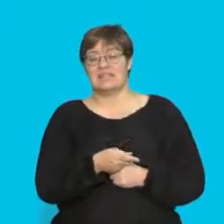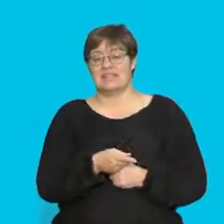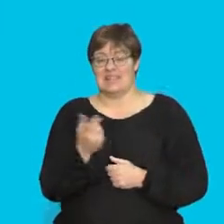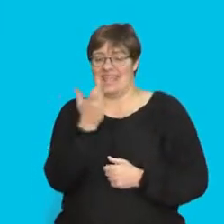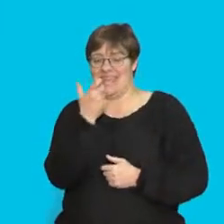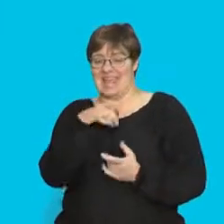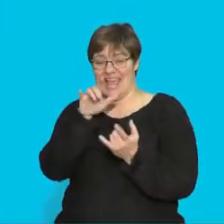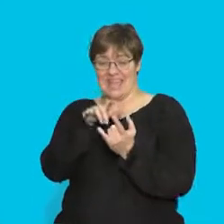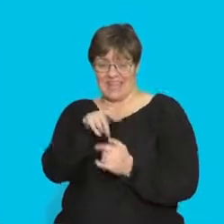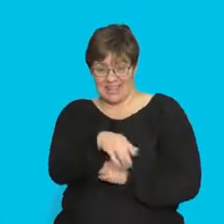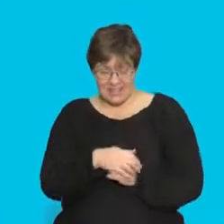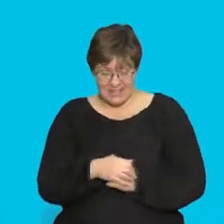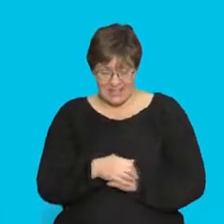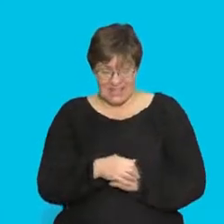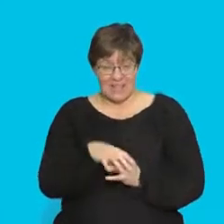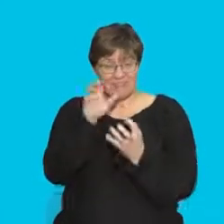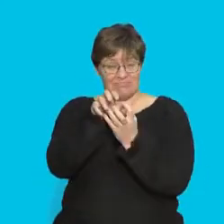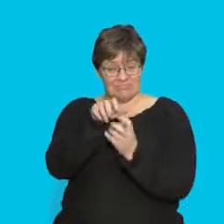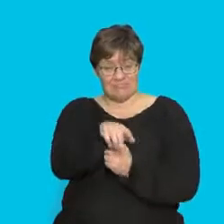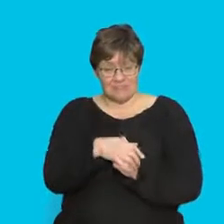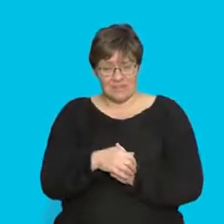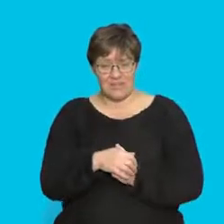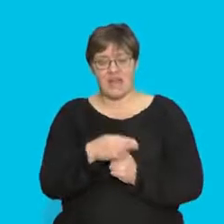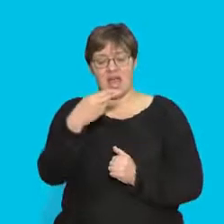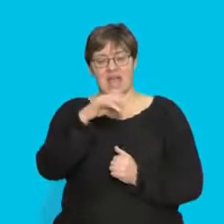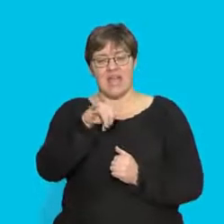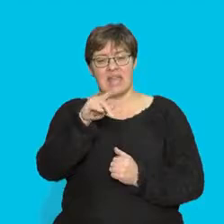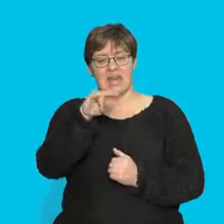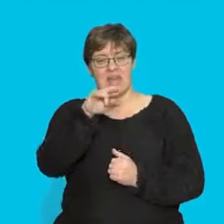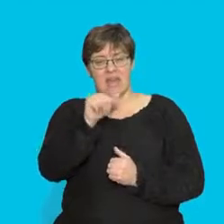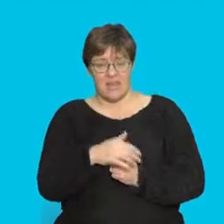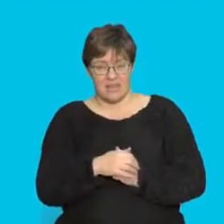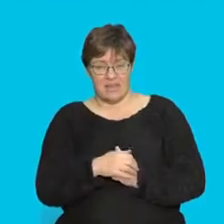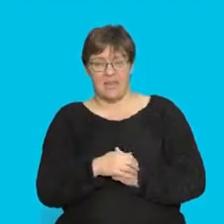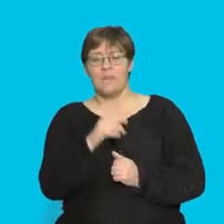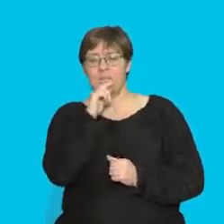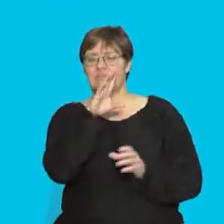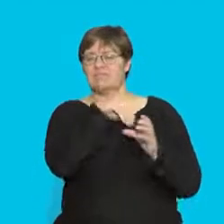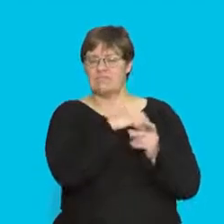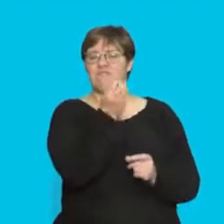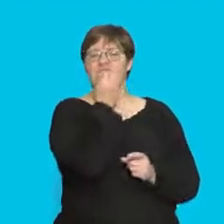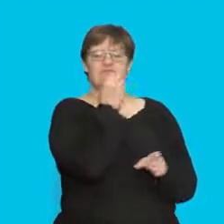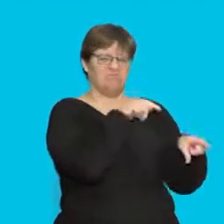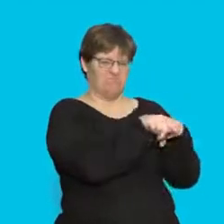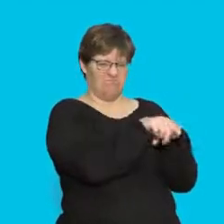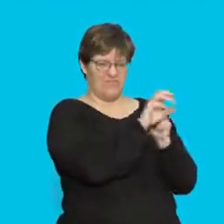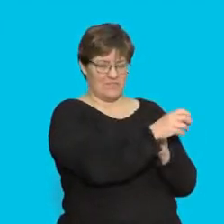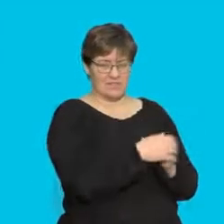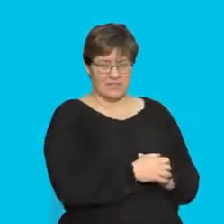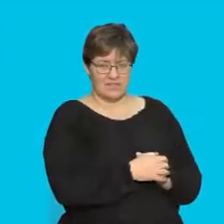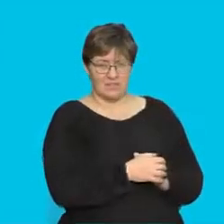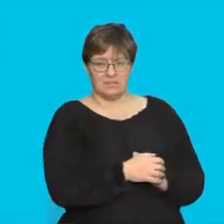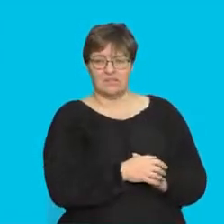hyena, therefore 2 different species. We are looking at interspecific competition for